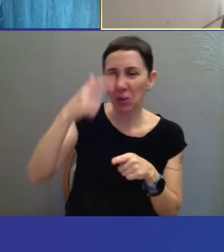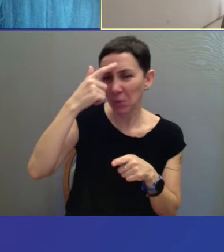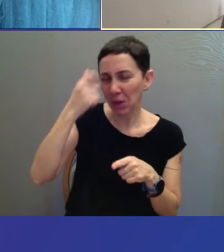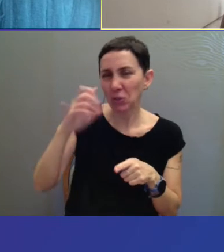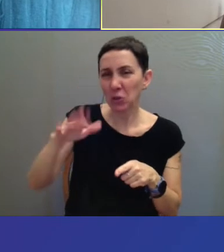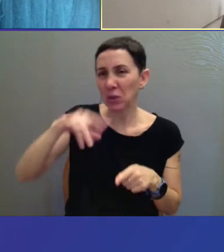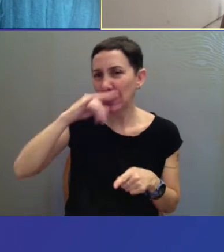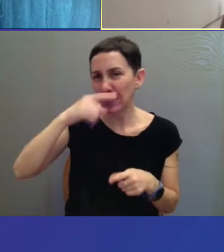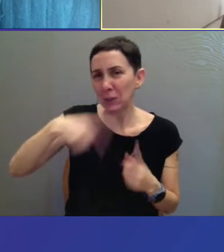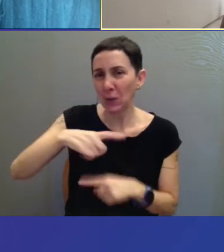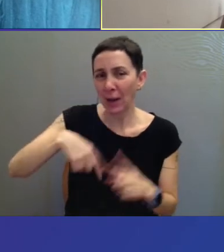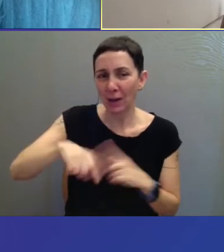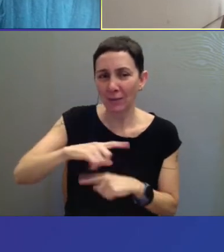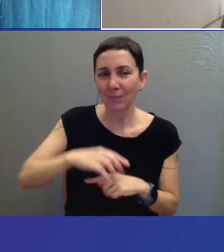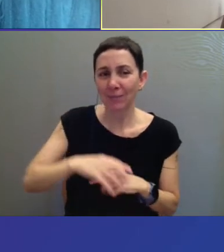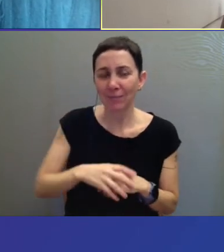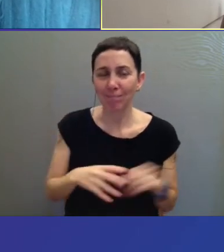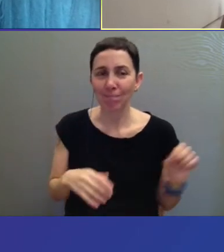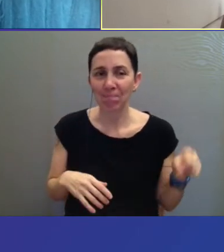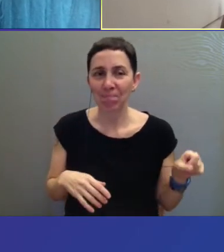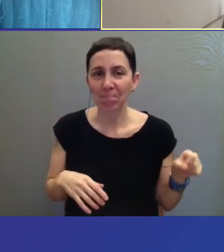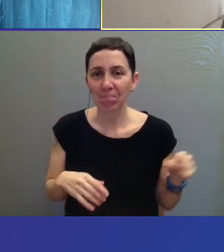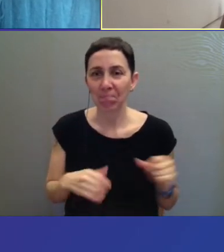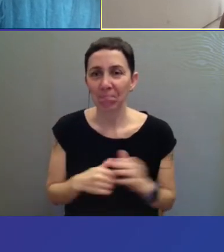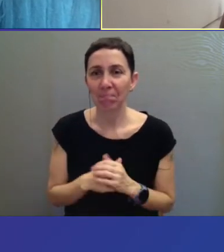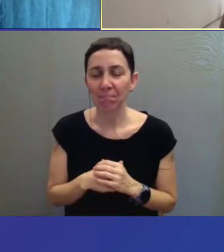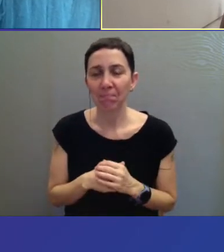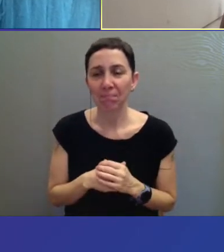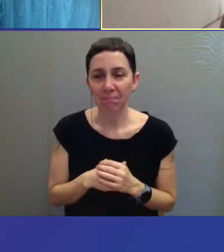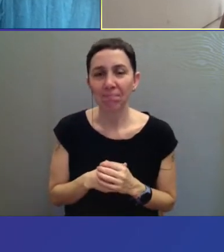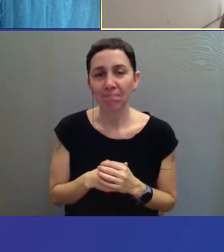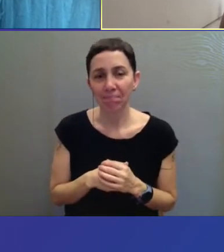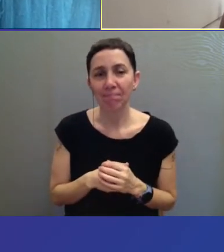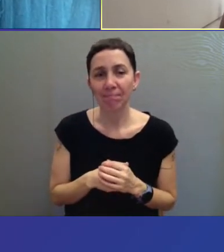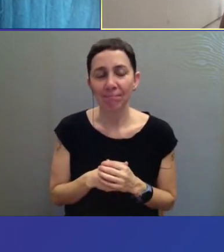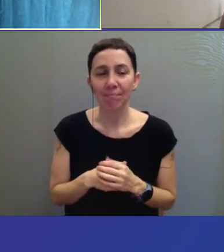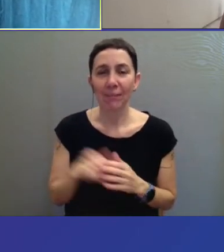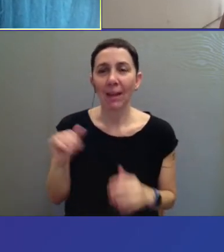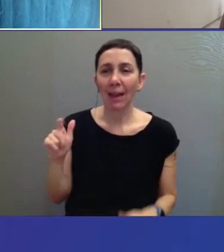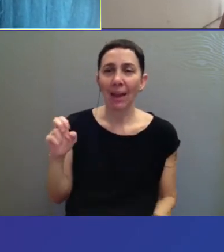your children. But, yeah.